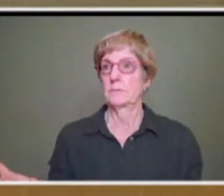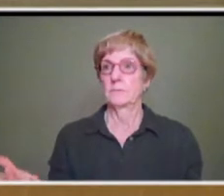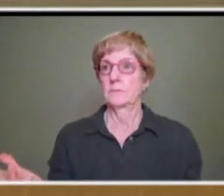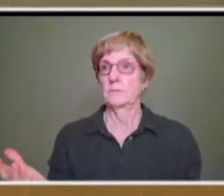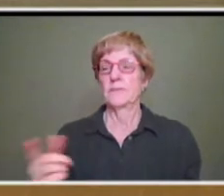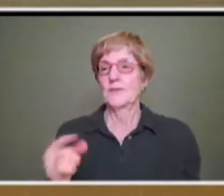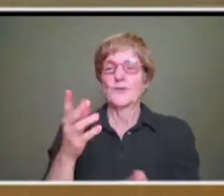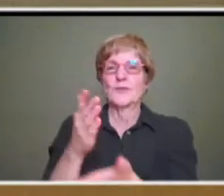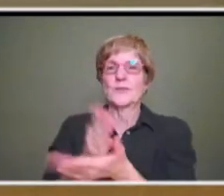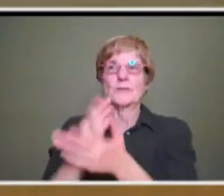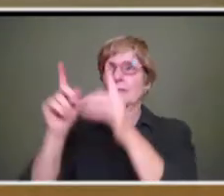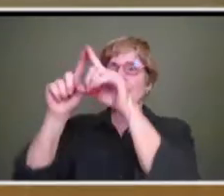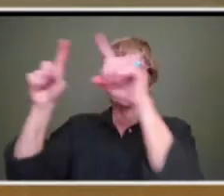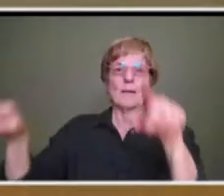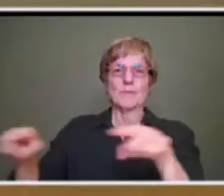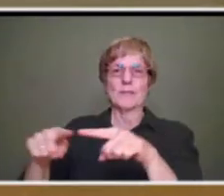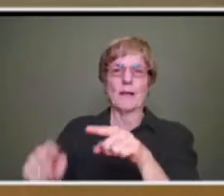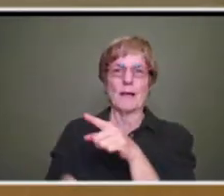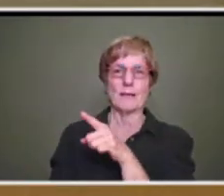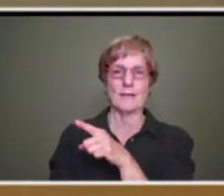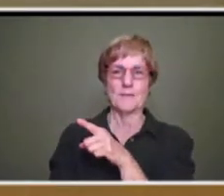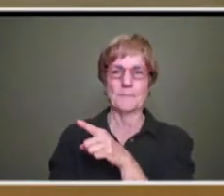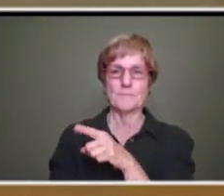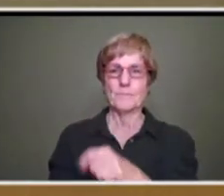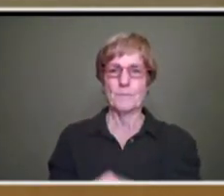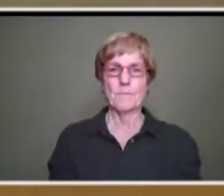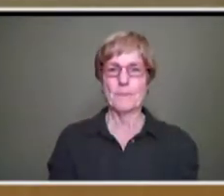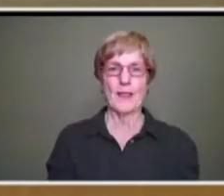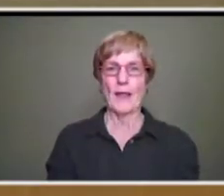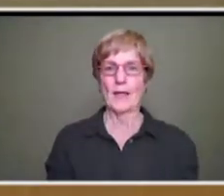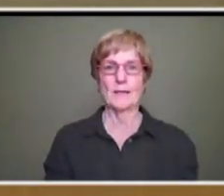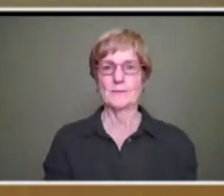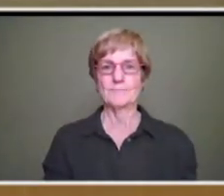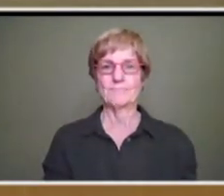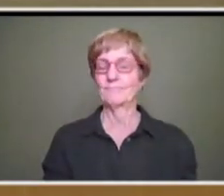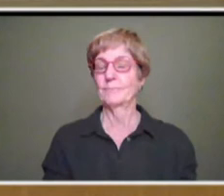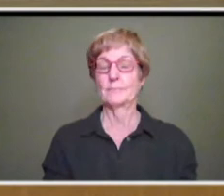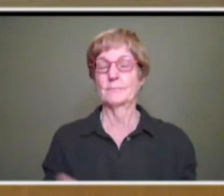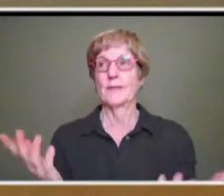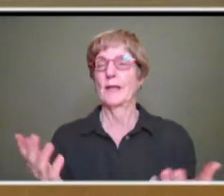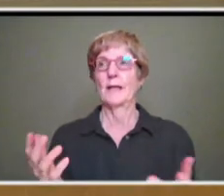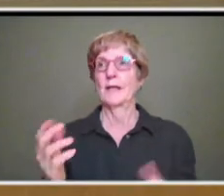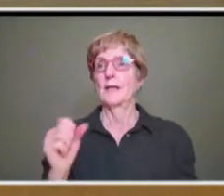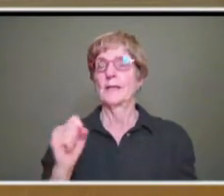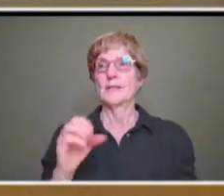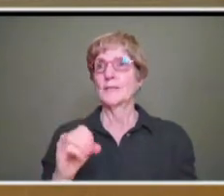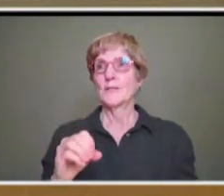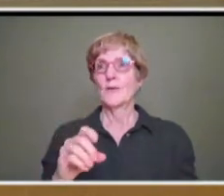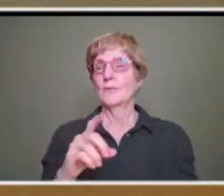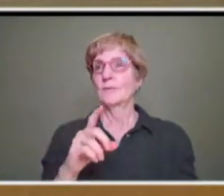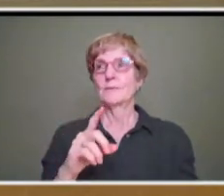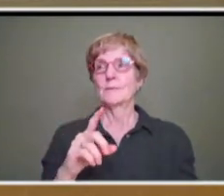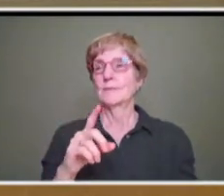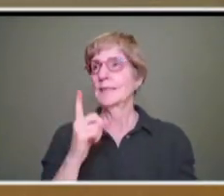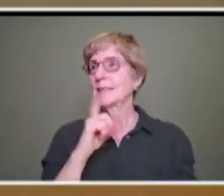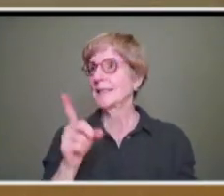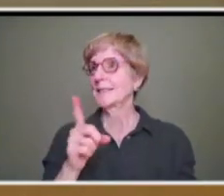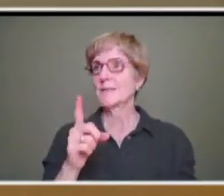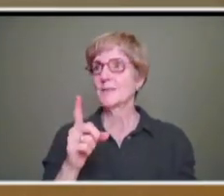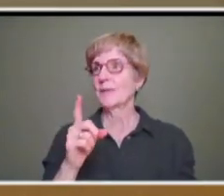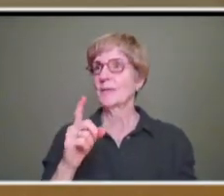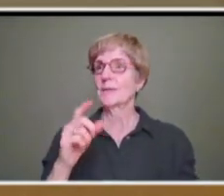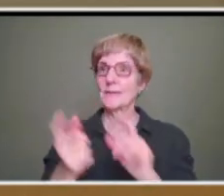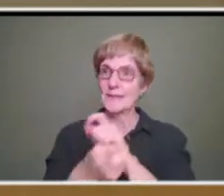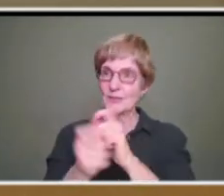sign um and it's so the infrastructure really just needs to be in place to handle the number